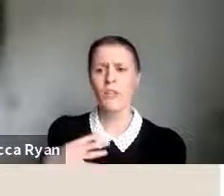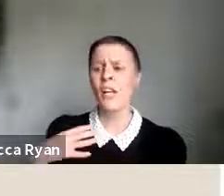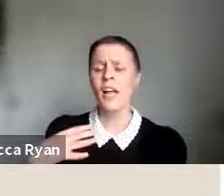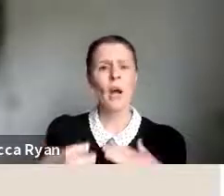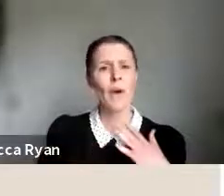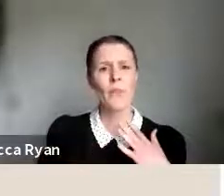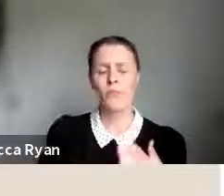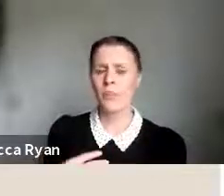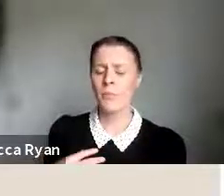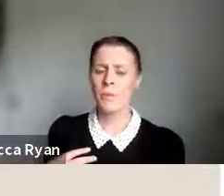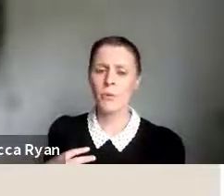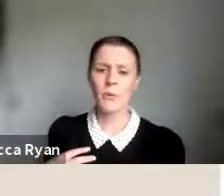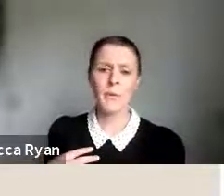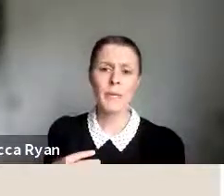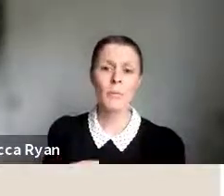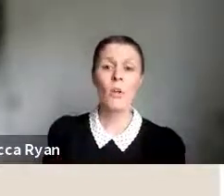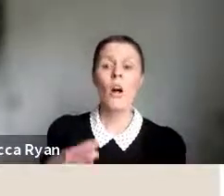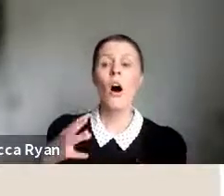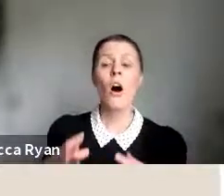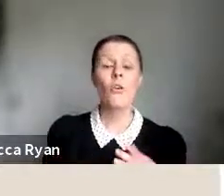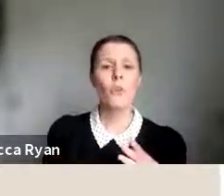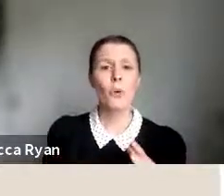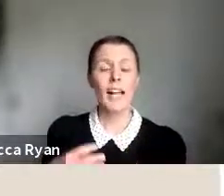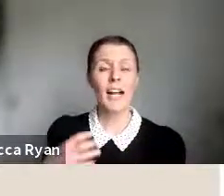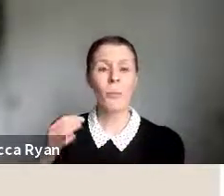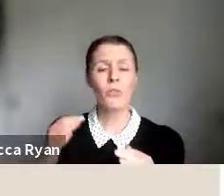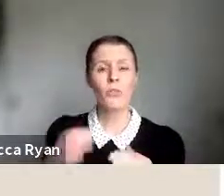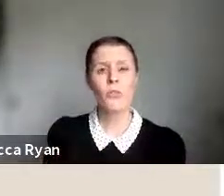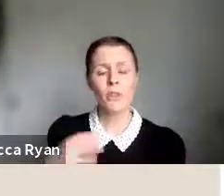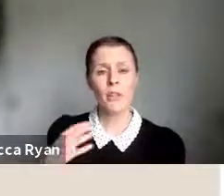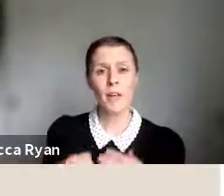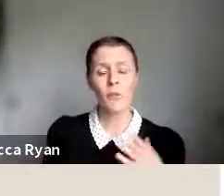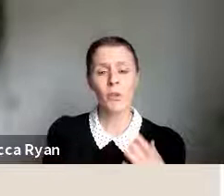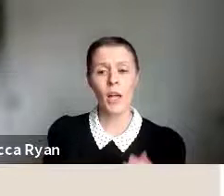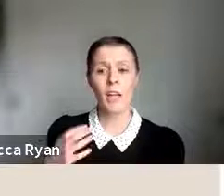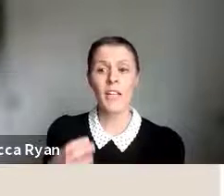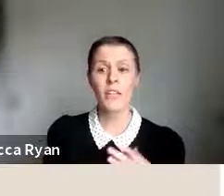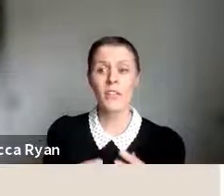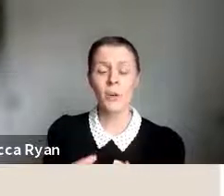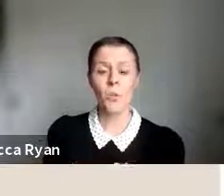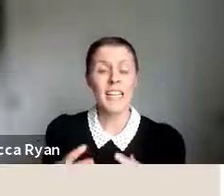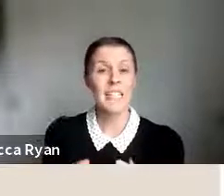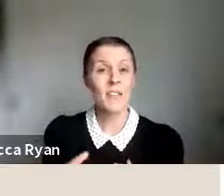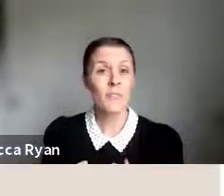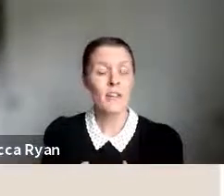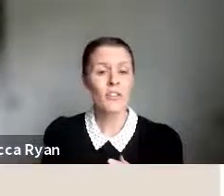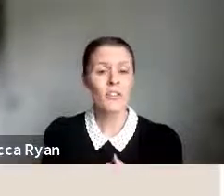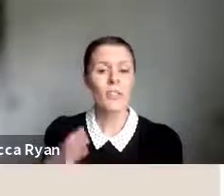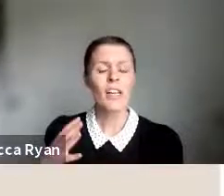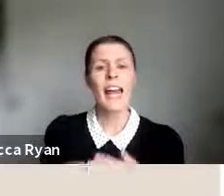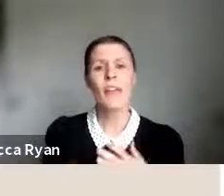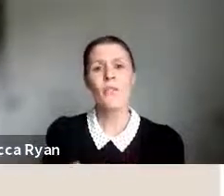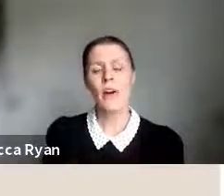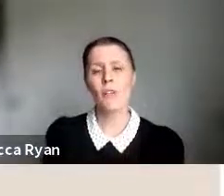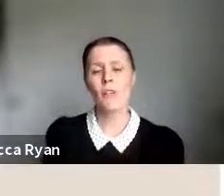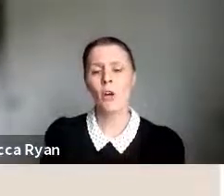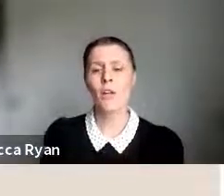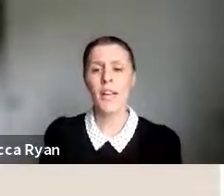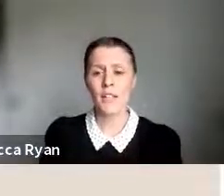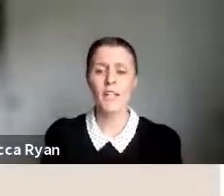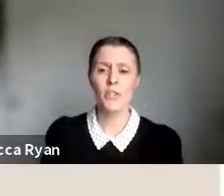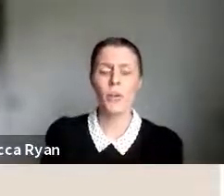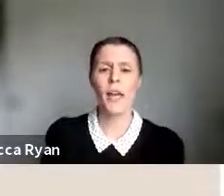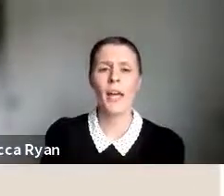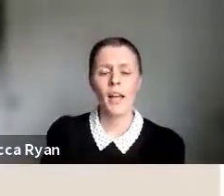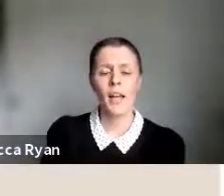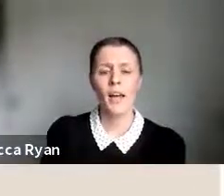which means how they transmit between people. Also, it helps to reduce the amount of days that someone is infectious and the viral load in